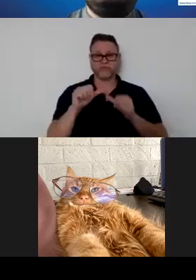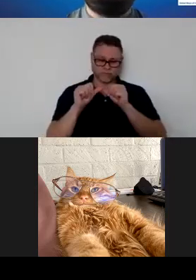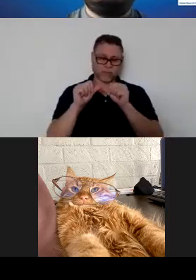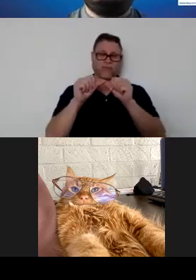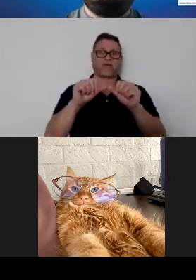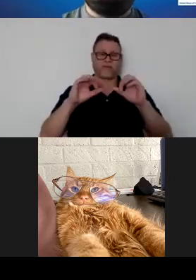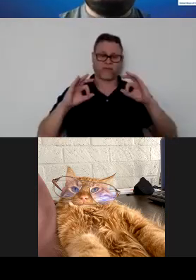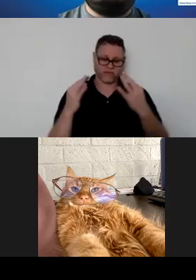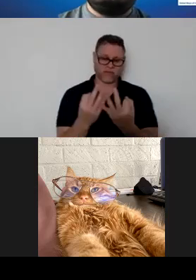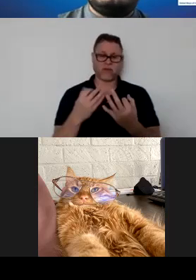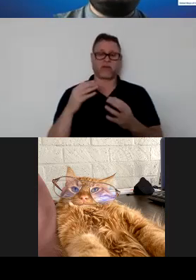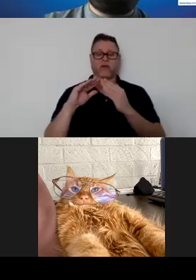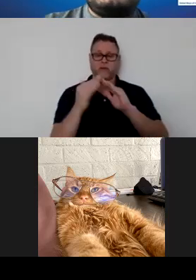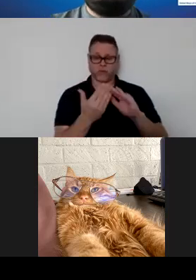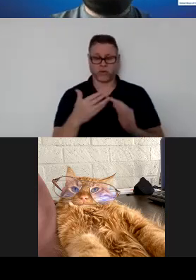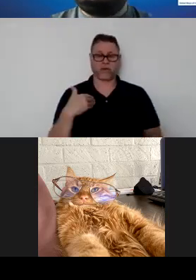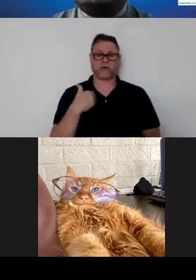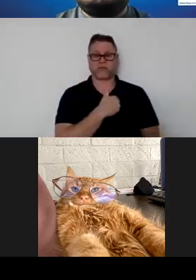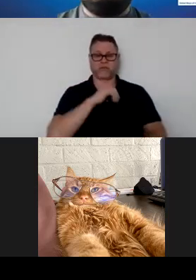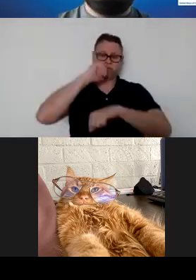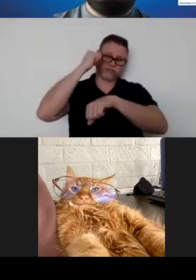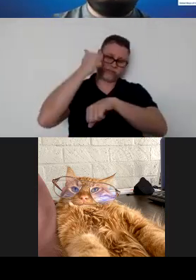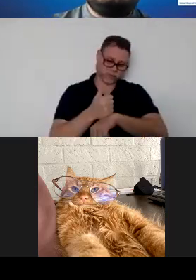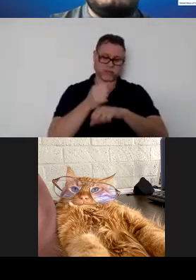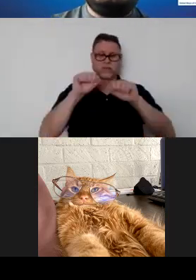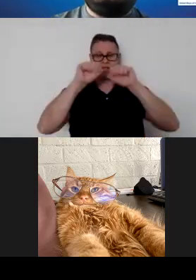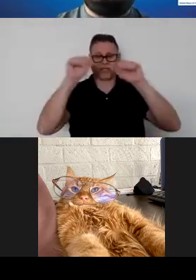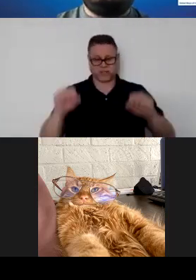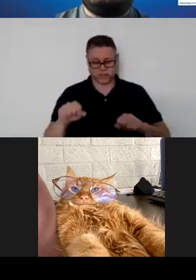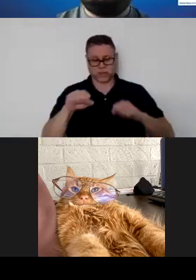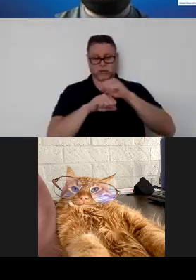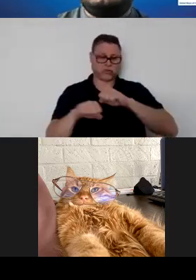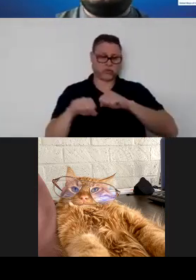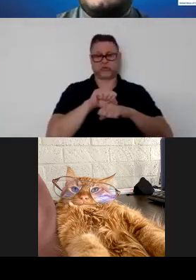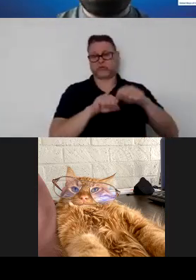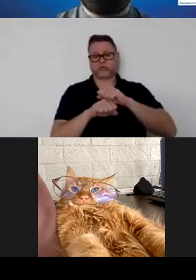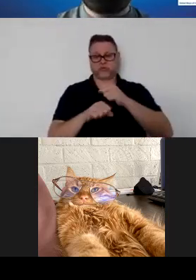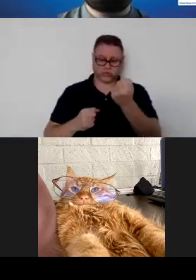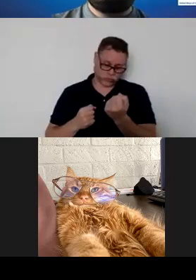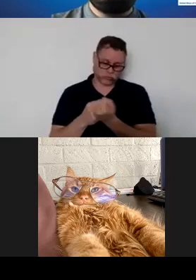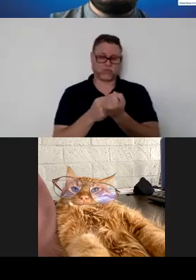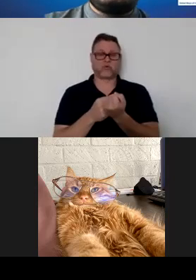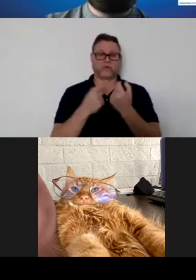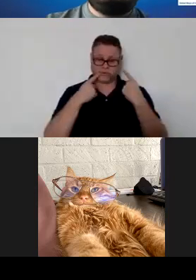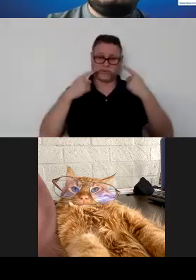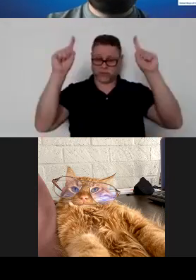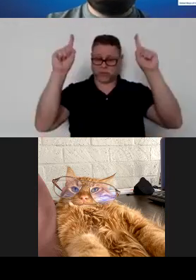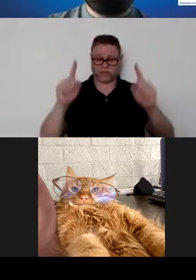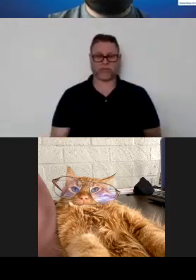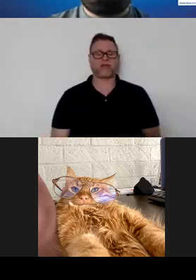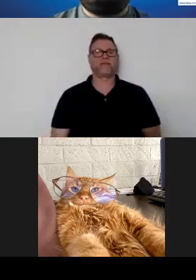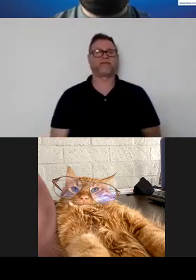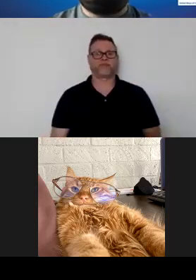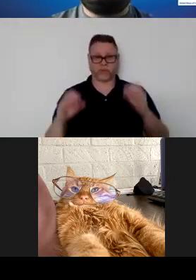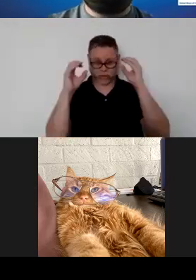of families and community members and establish the systems, the structures, and the supports to make it happen. Educators and